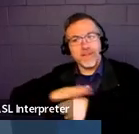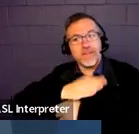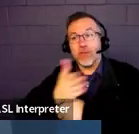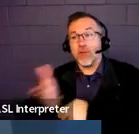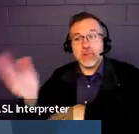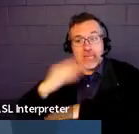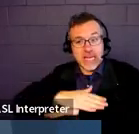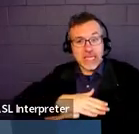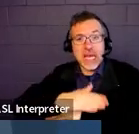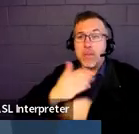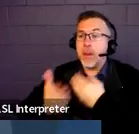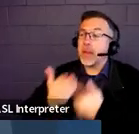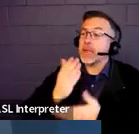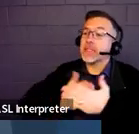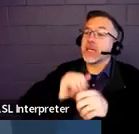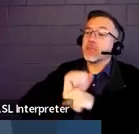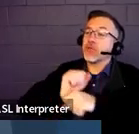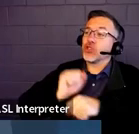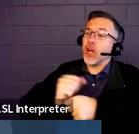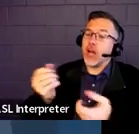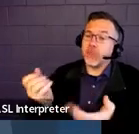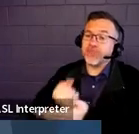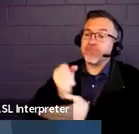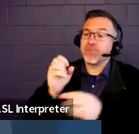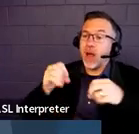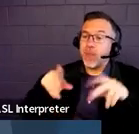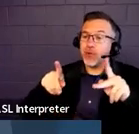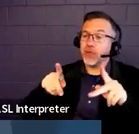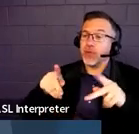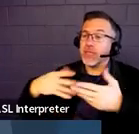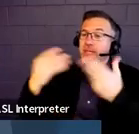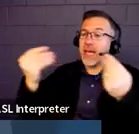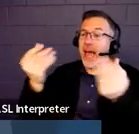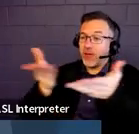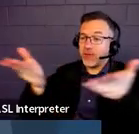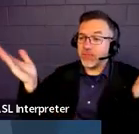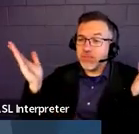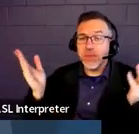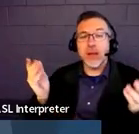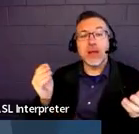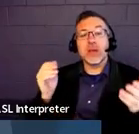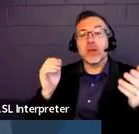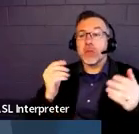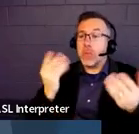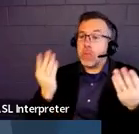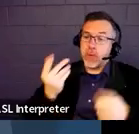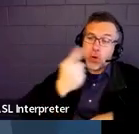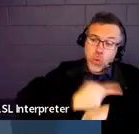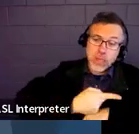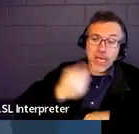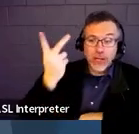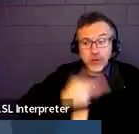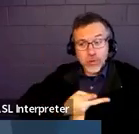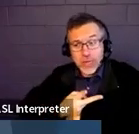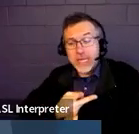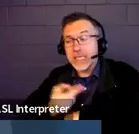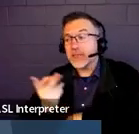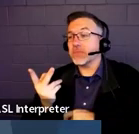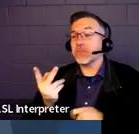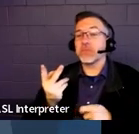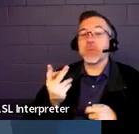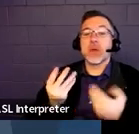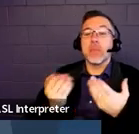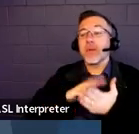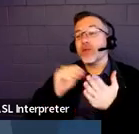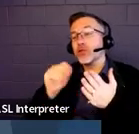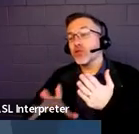community. We can look, so it could be partial days or only 1 or 2 days. We could look where the student just checks in